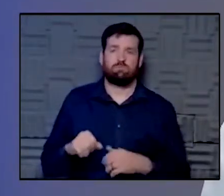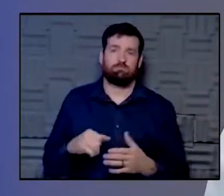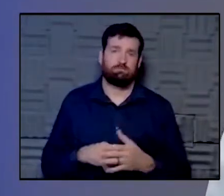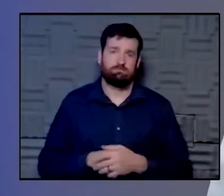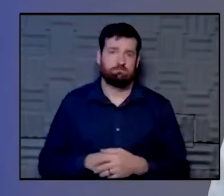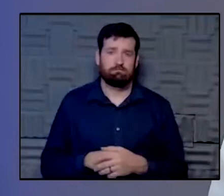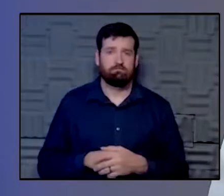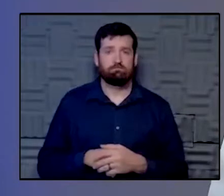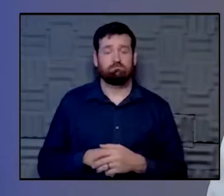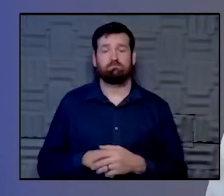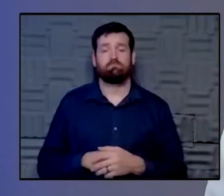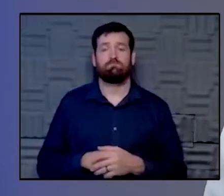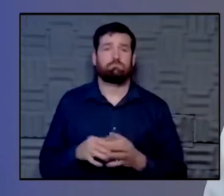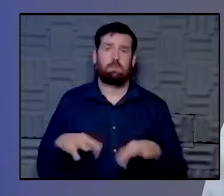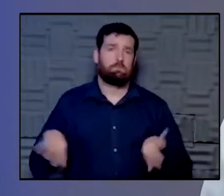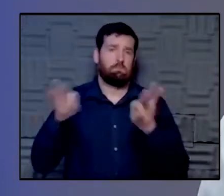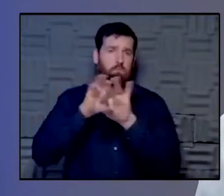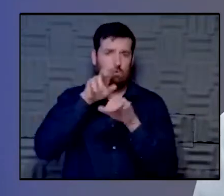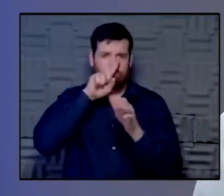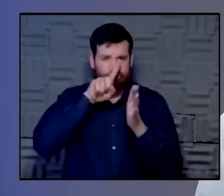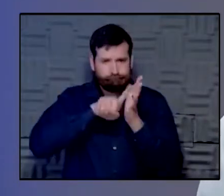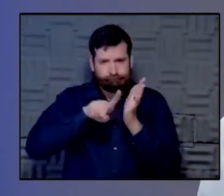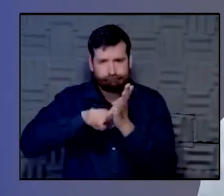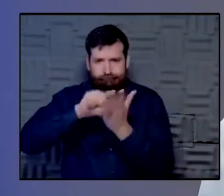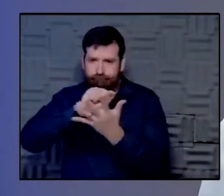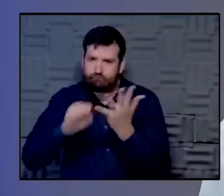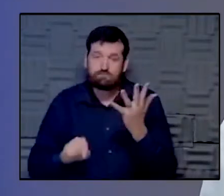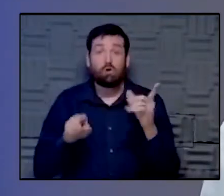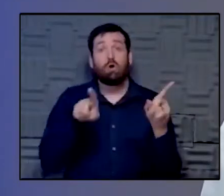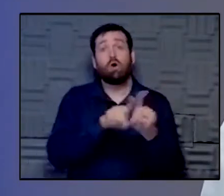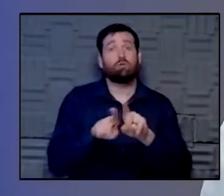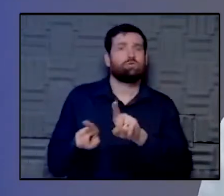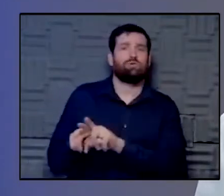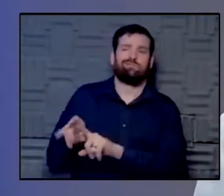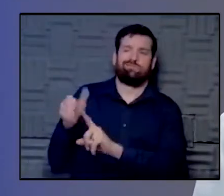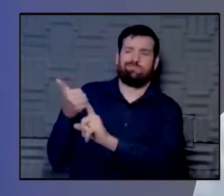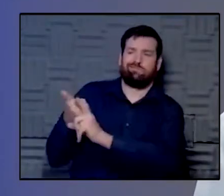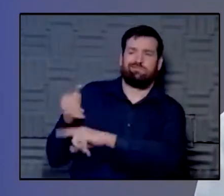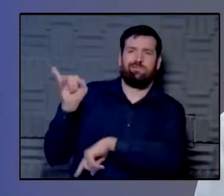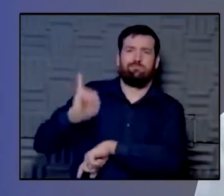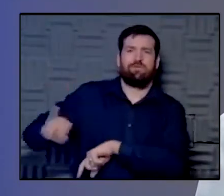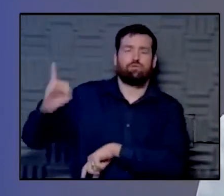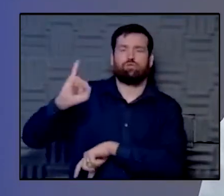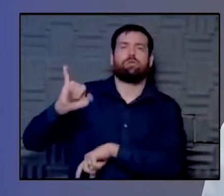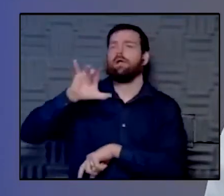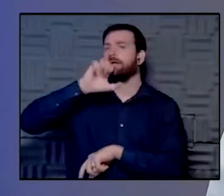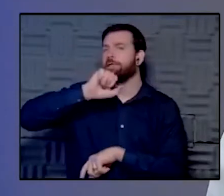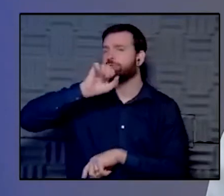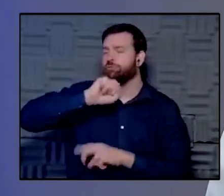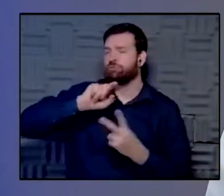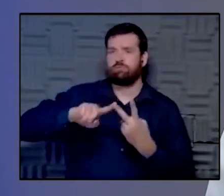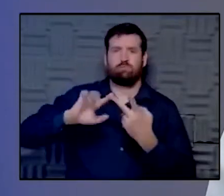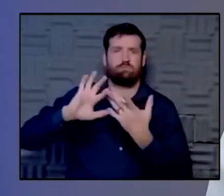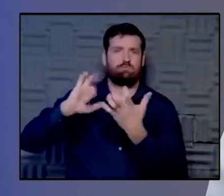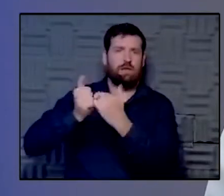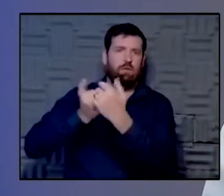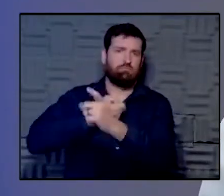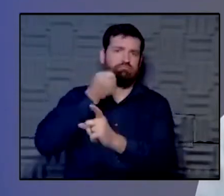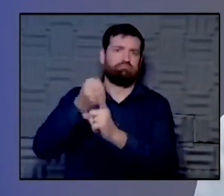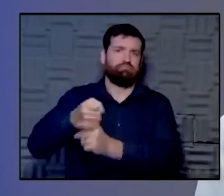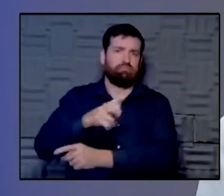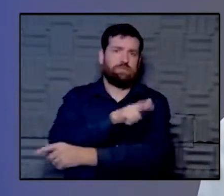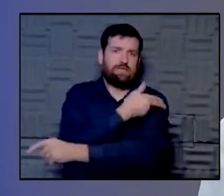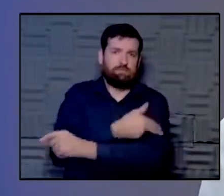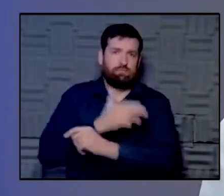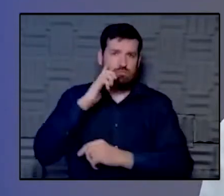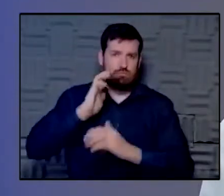understand some of those details. And again, what are the ages of these infections? And also, how is that affecting the hospital capacity?